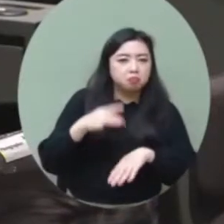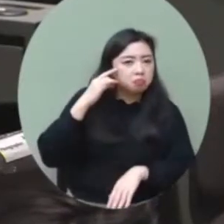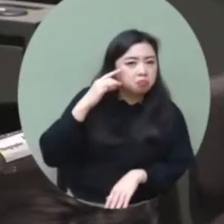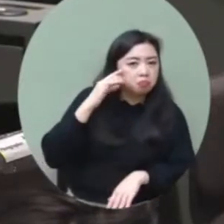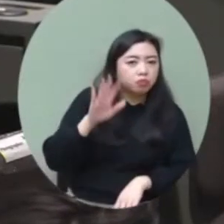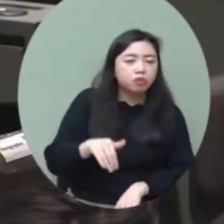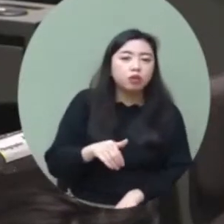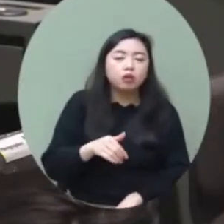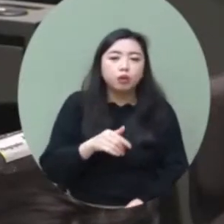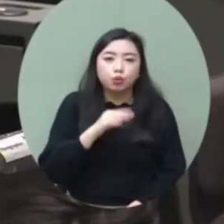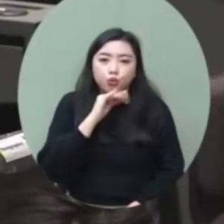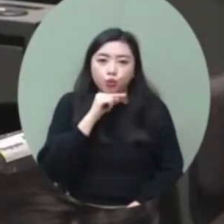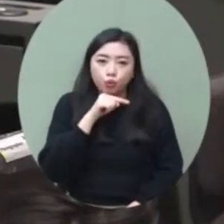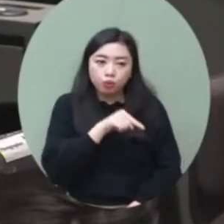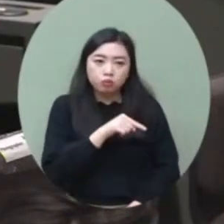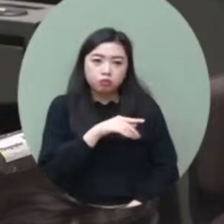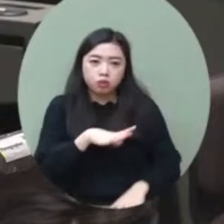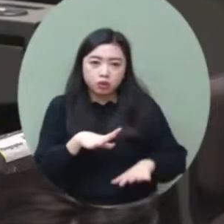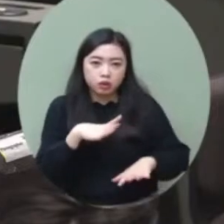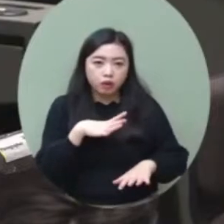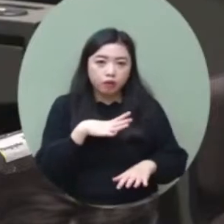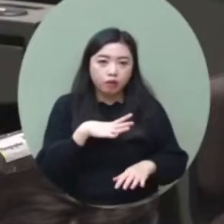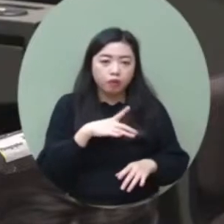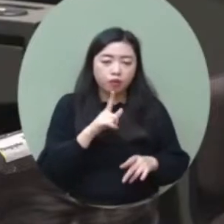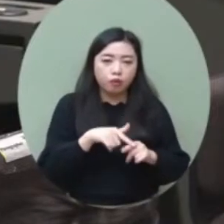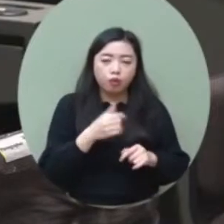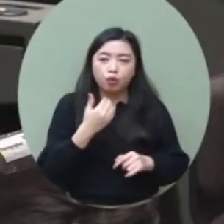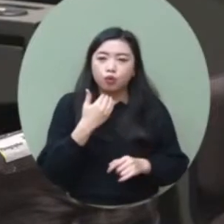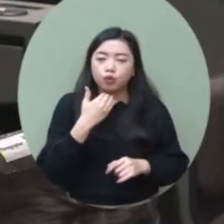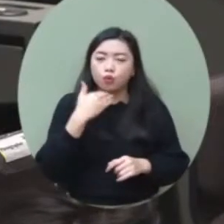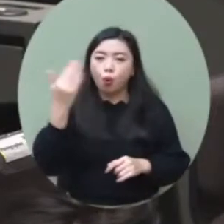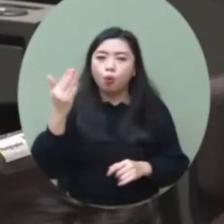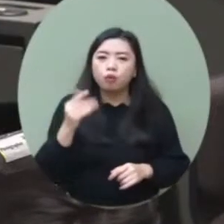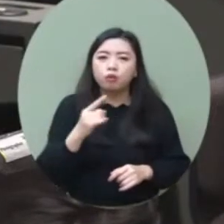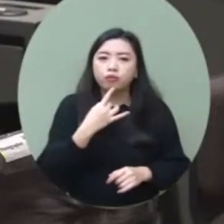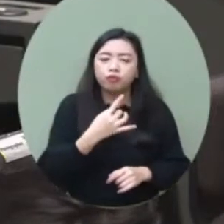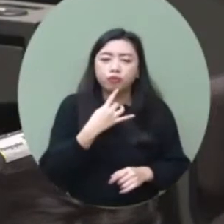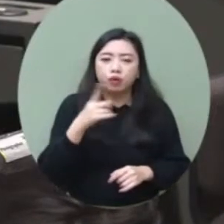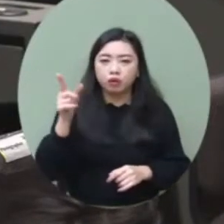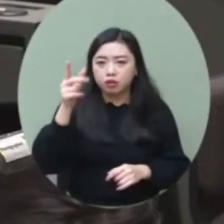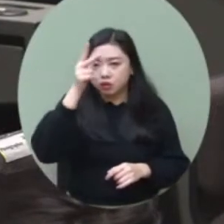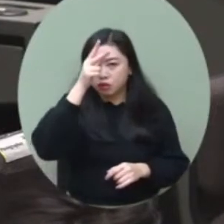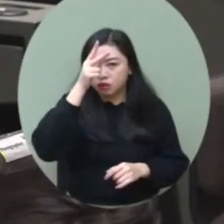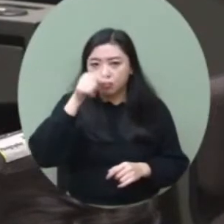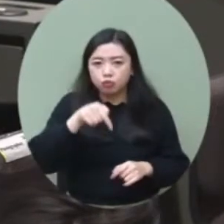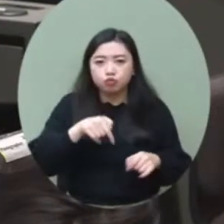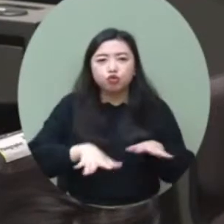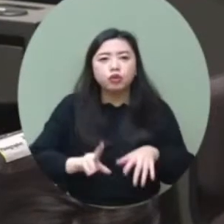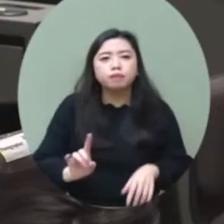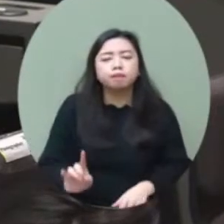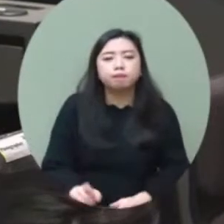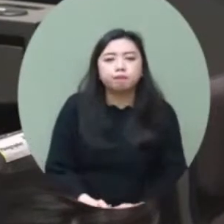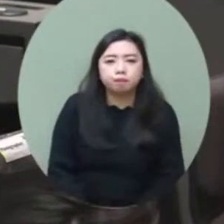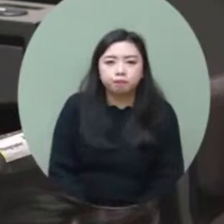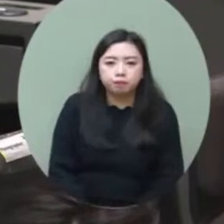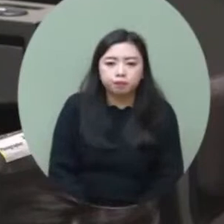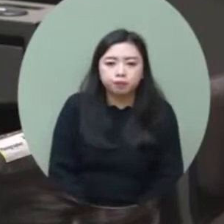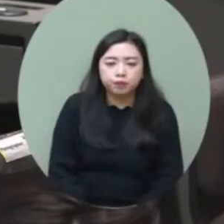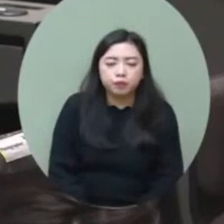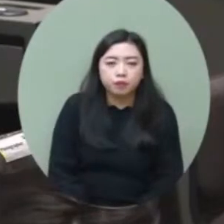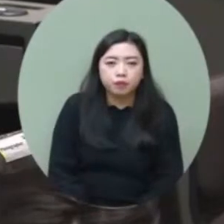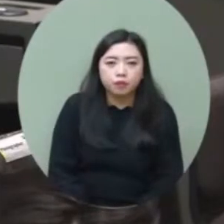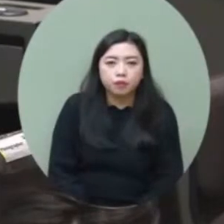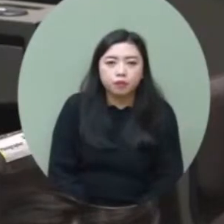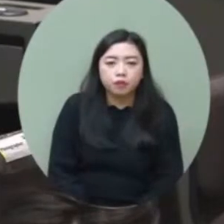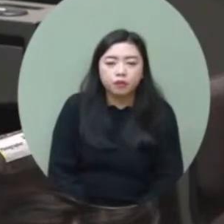and some complained about arrangements at community isolation facilities. How would